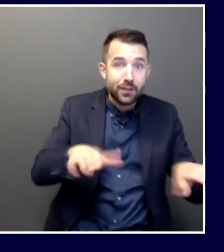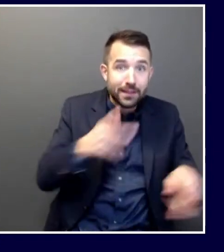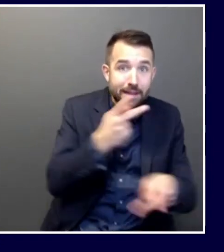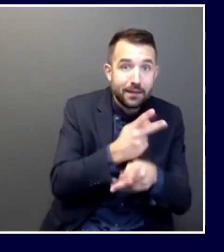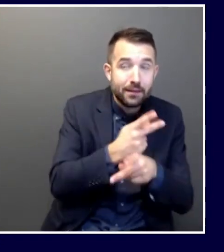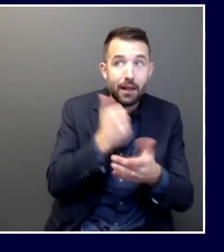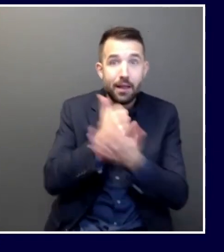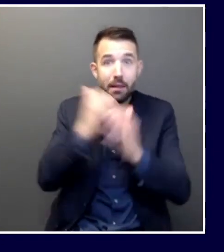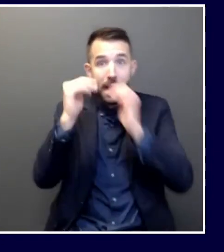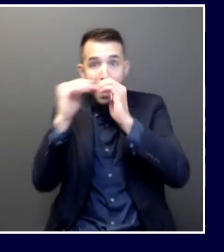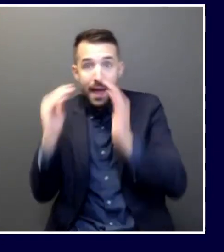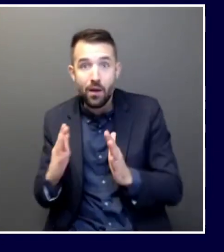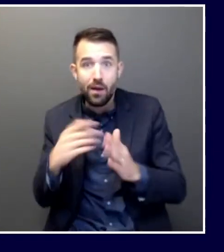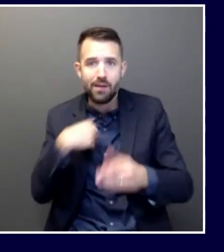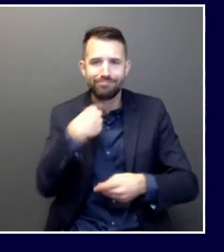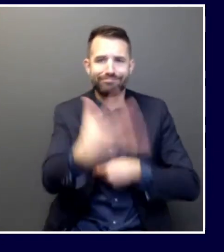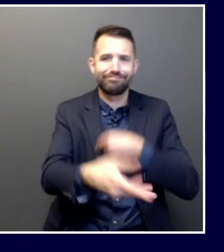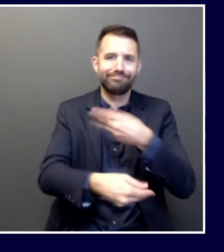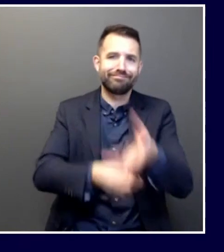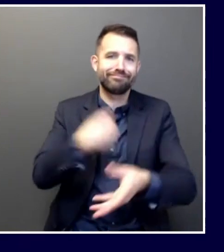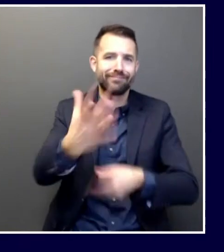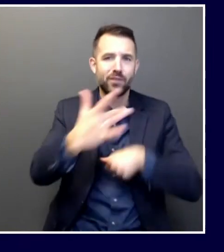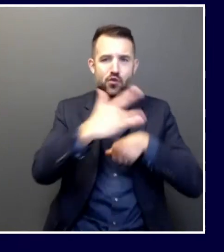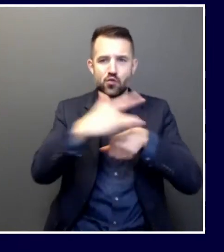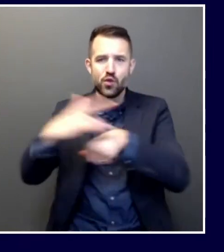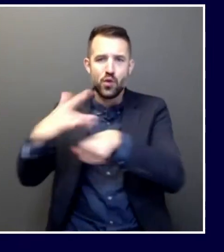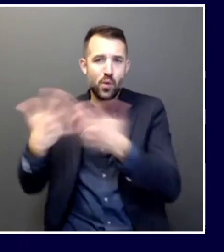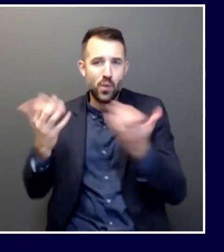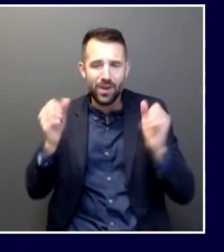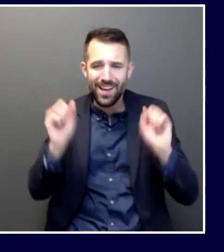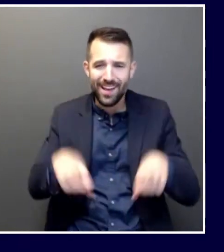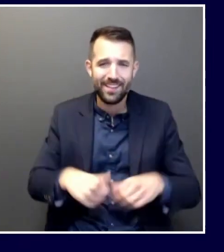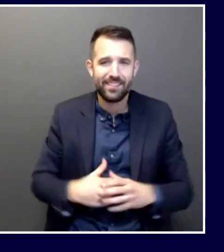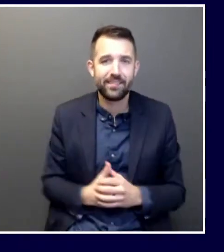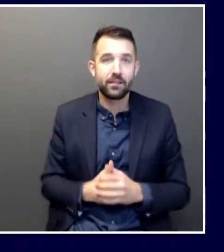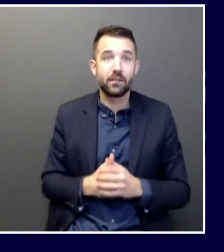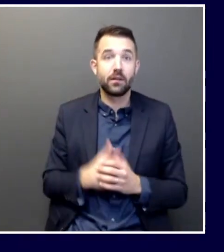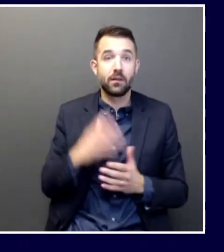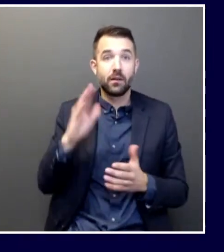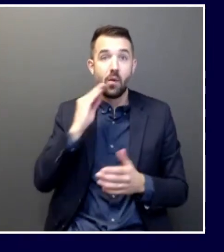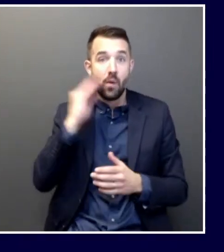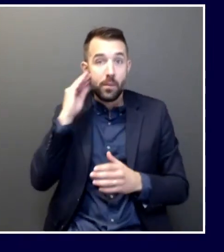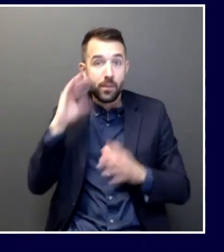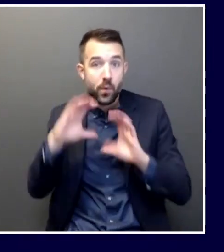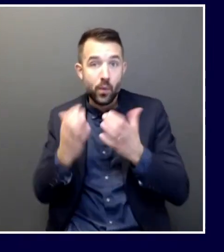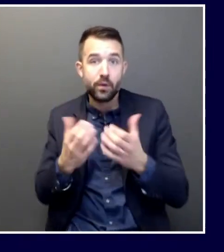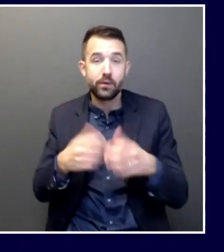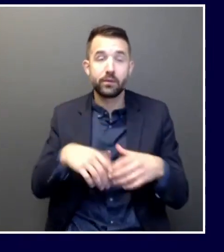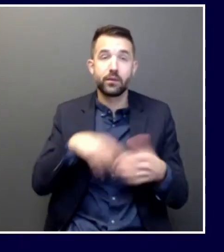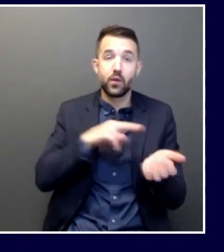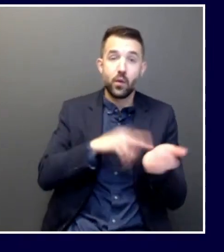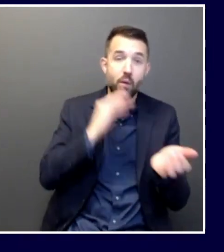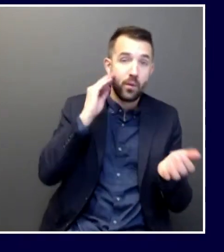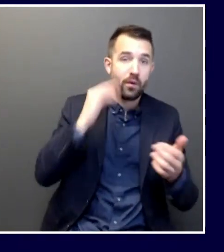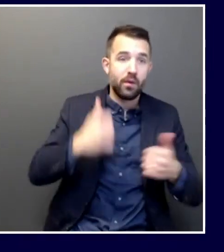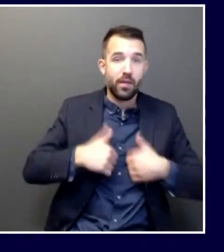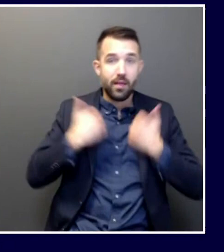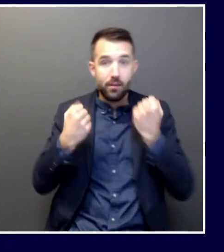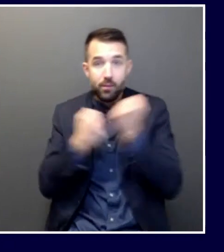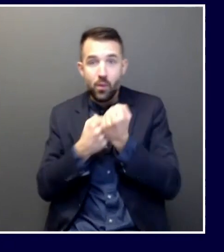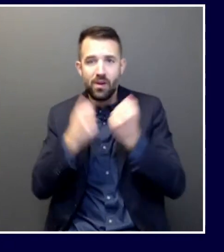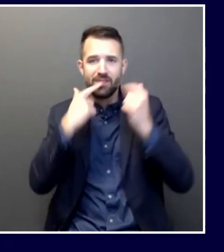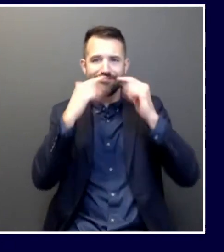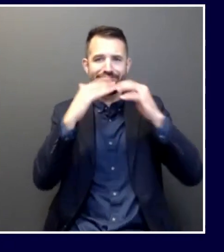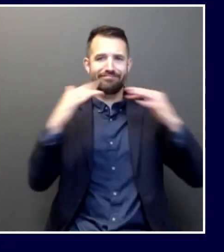homes, long-term care settings stay staffed and keep people safe. One quick one for Dr. Shah, if I may.